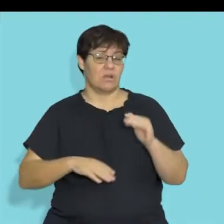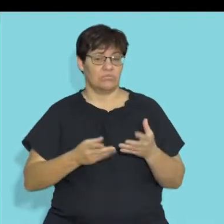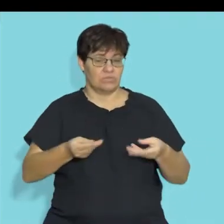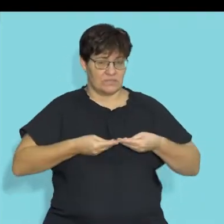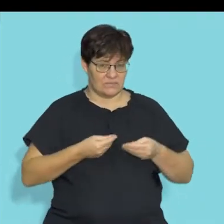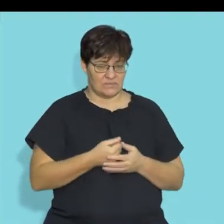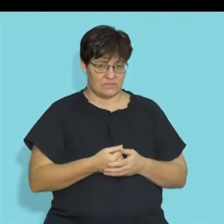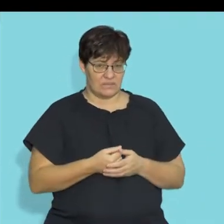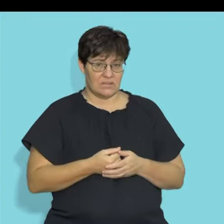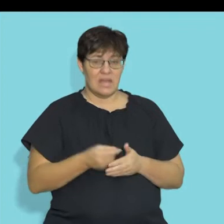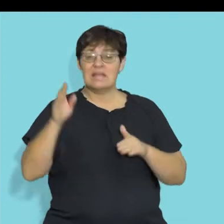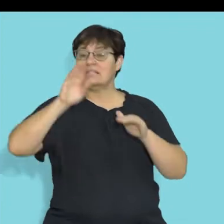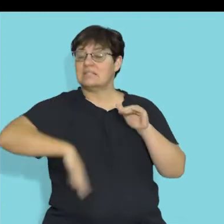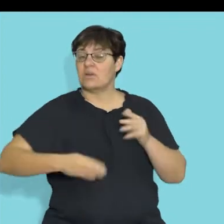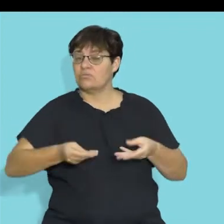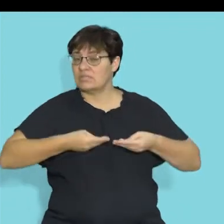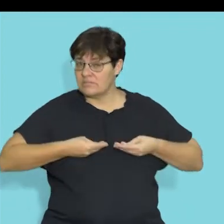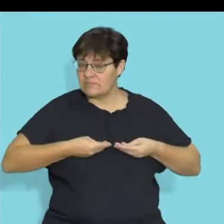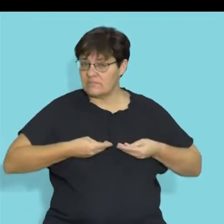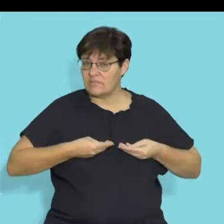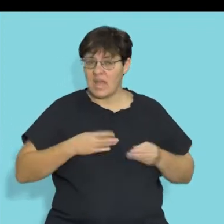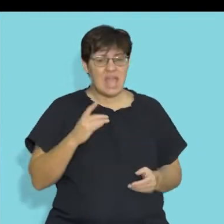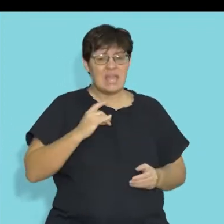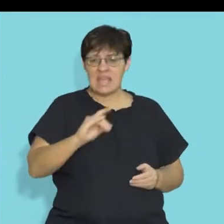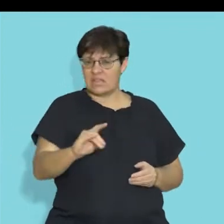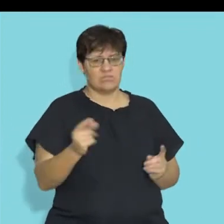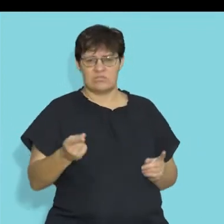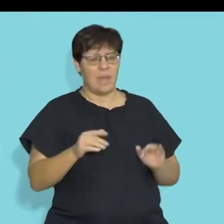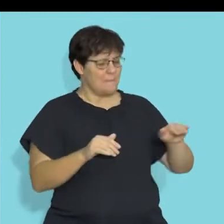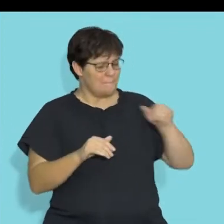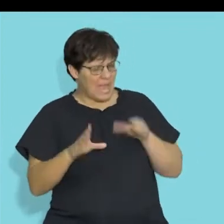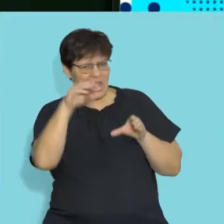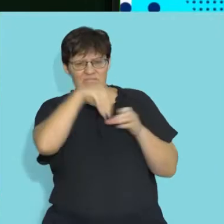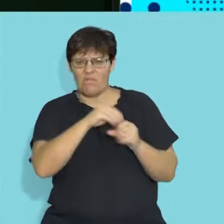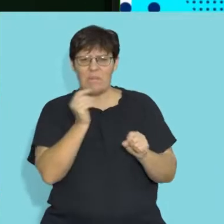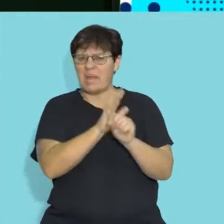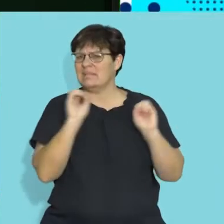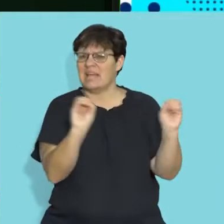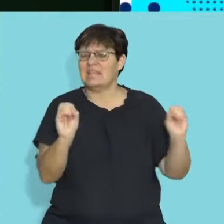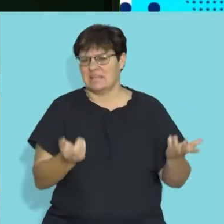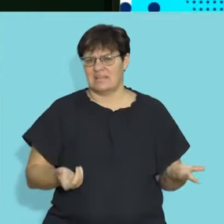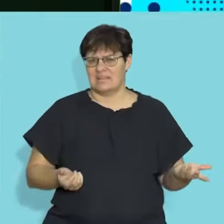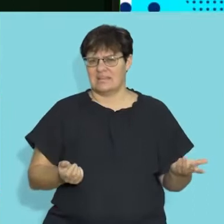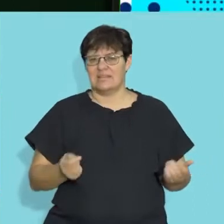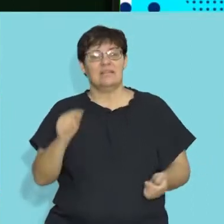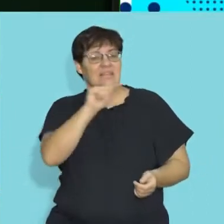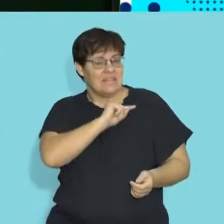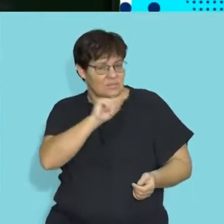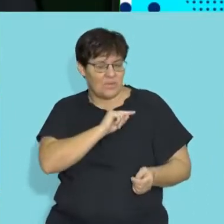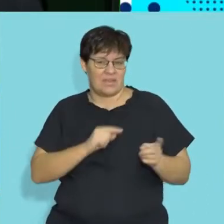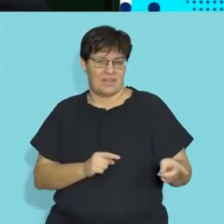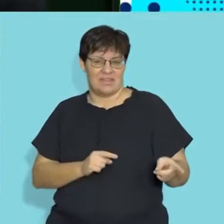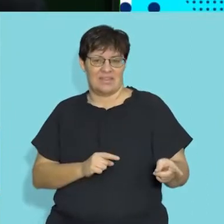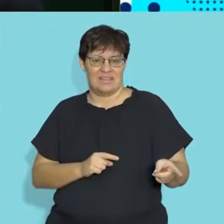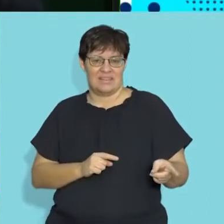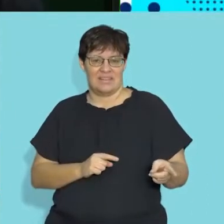received also, no cash, the bank is not impacted in any way. And that is why it